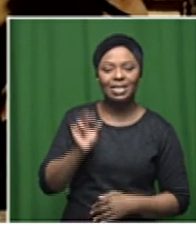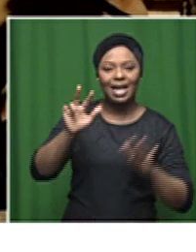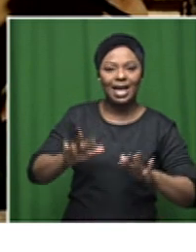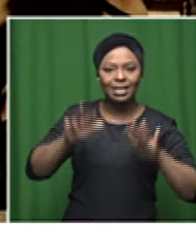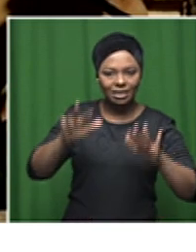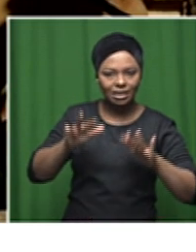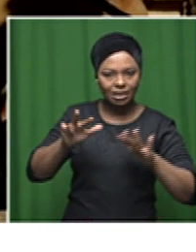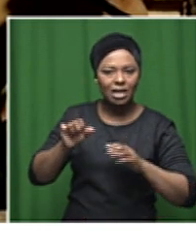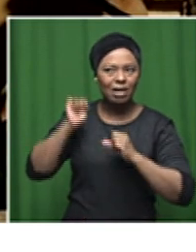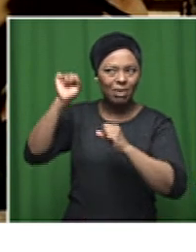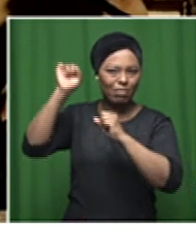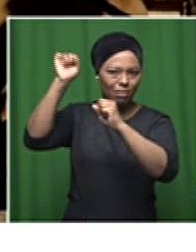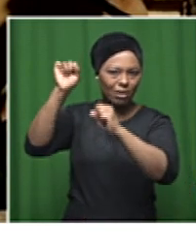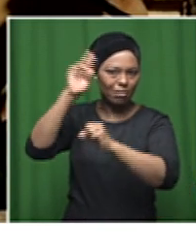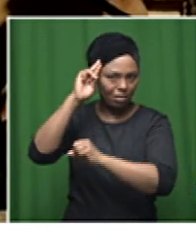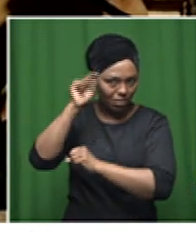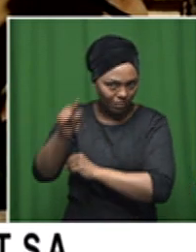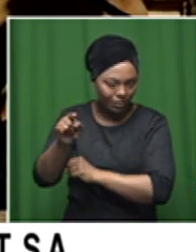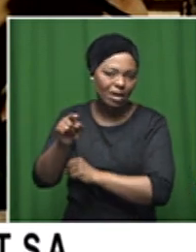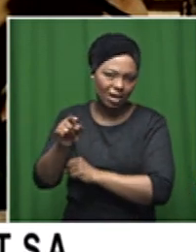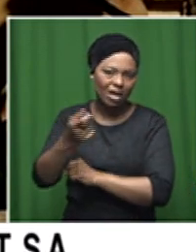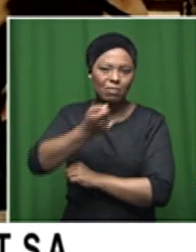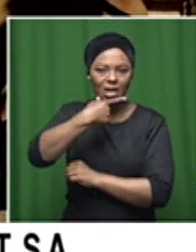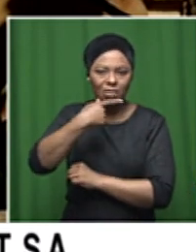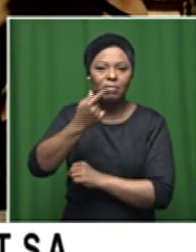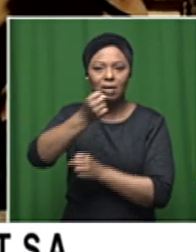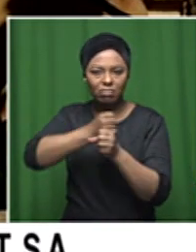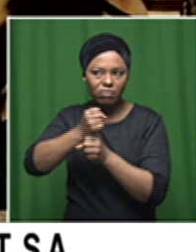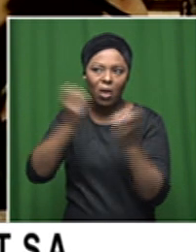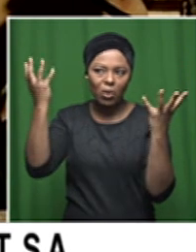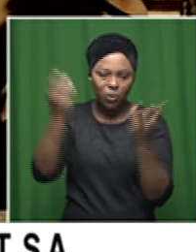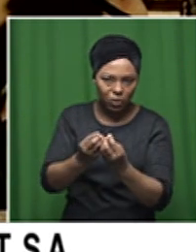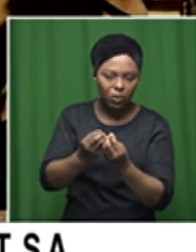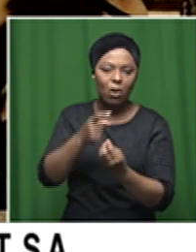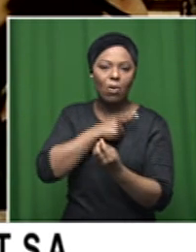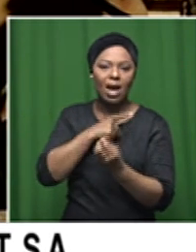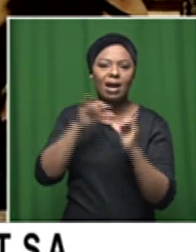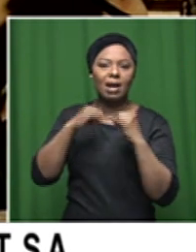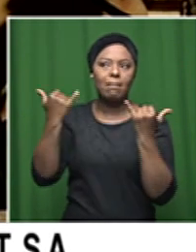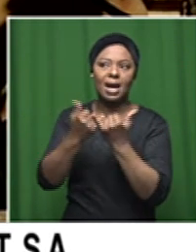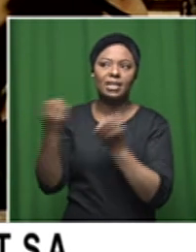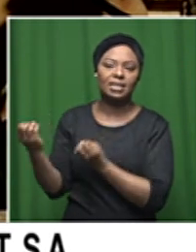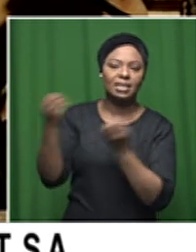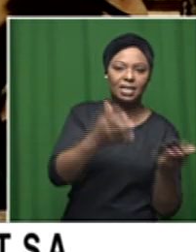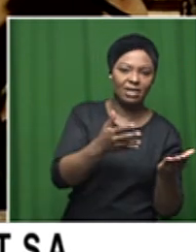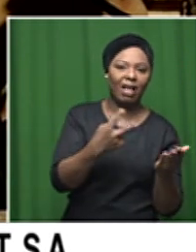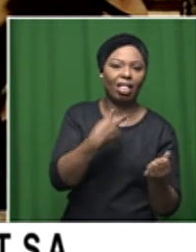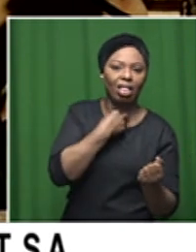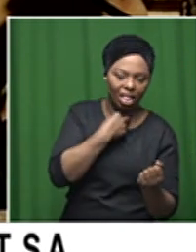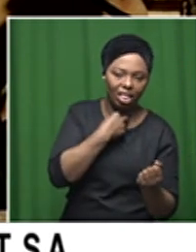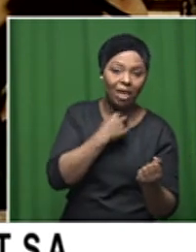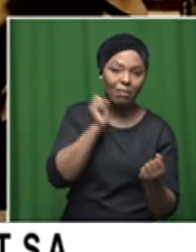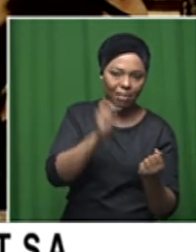a problem of shortage of medicine because the companies couldn't deliver the medicine. And after that,